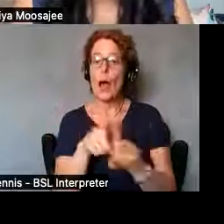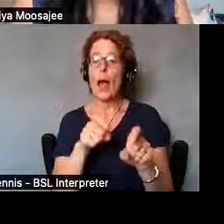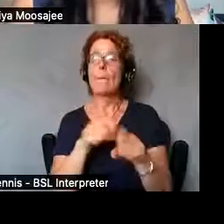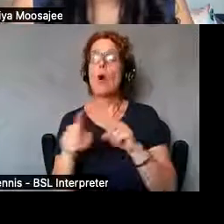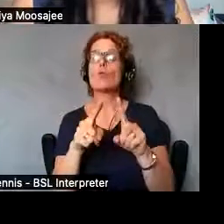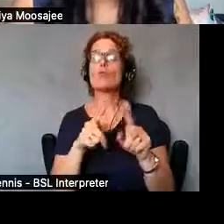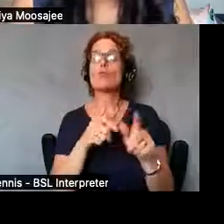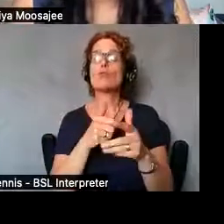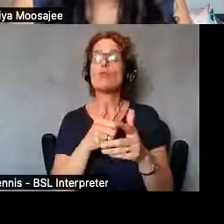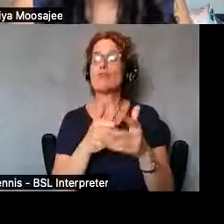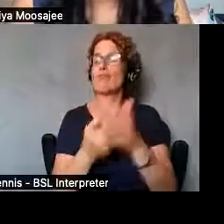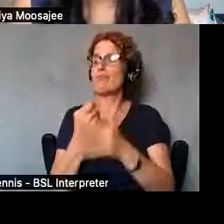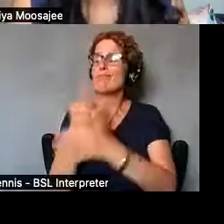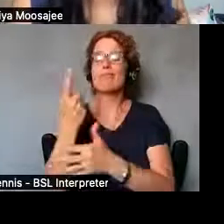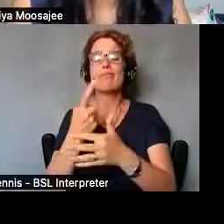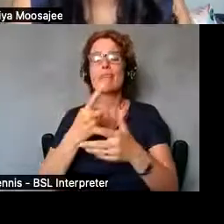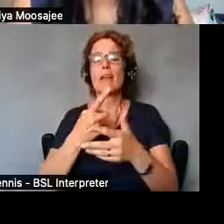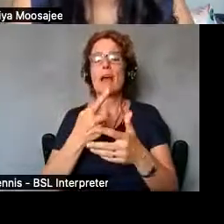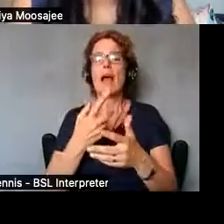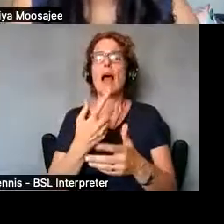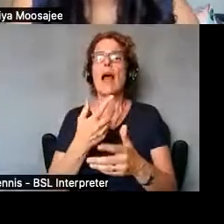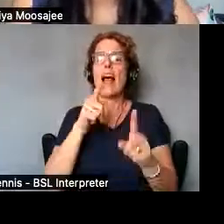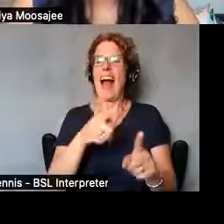Usher syndrome overall is 16,000 letters in size.